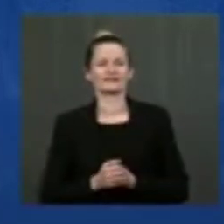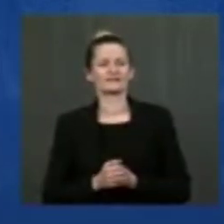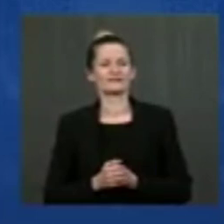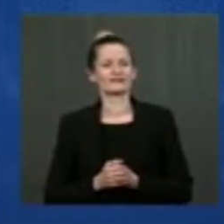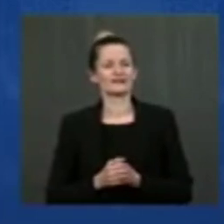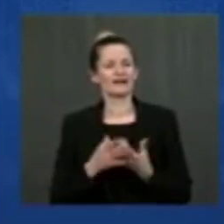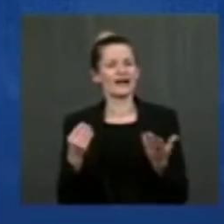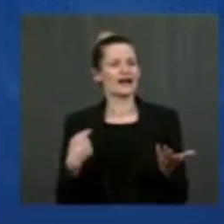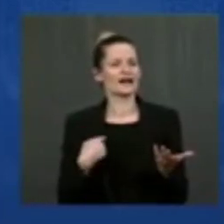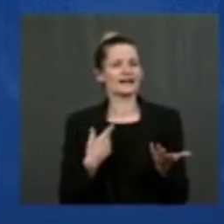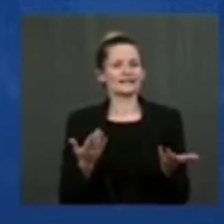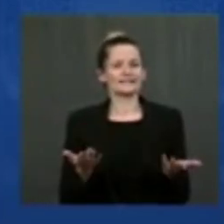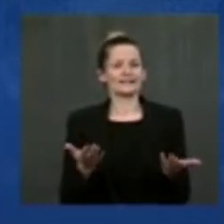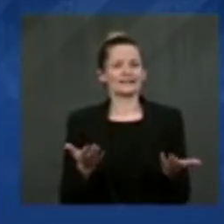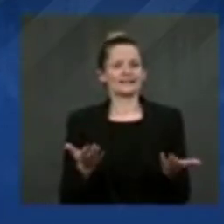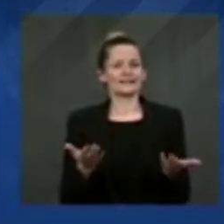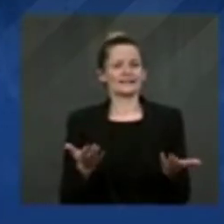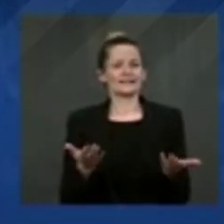night, same one.